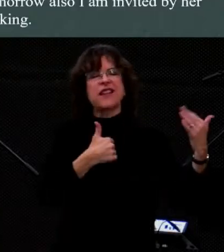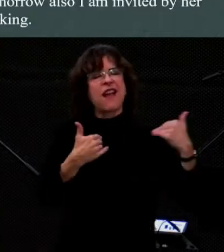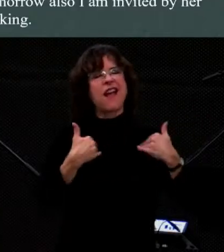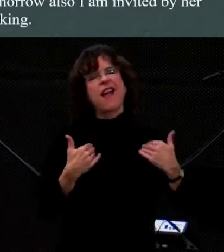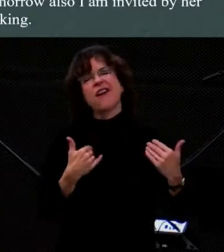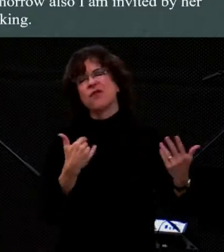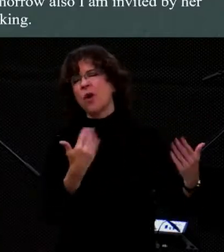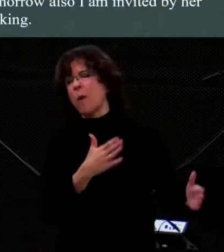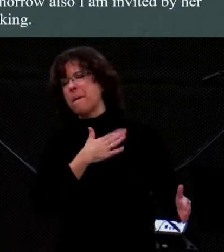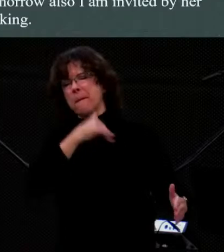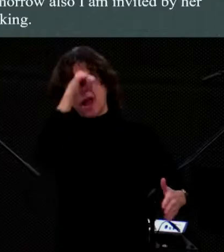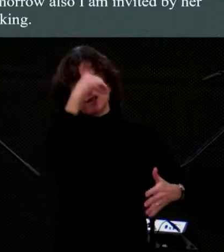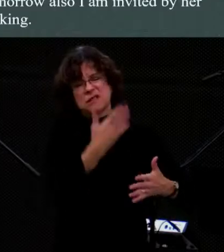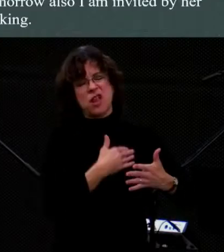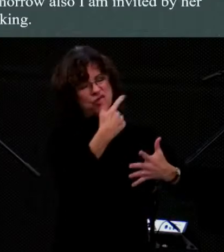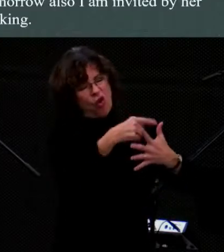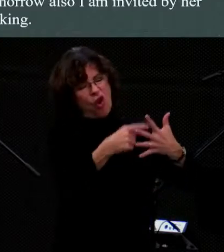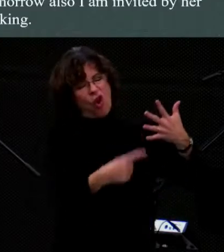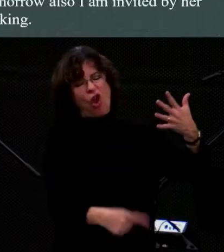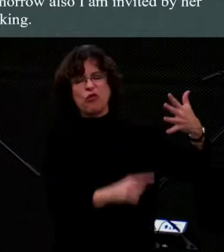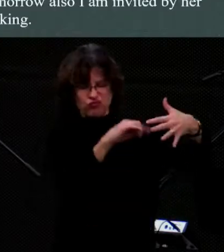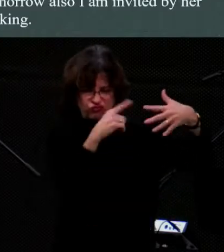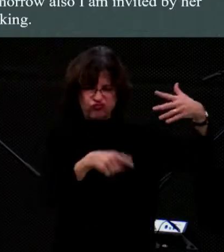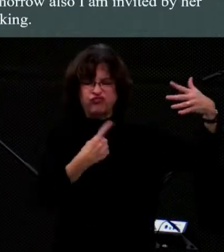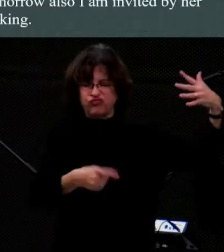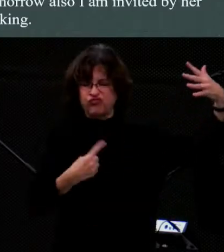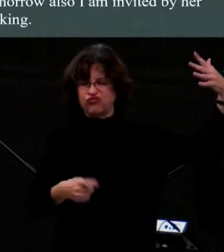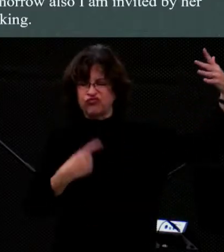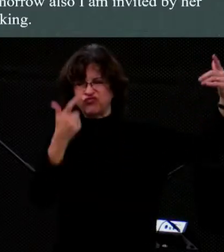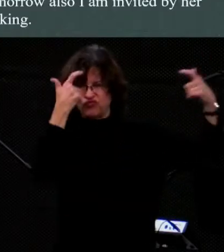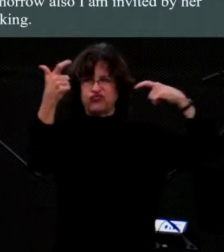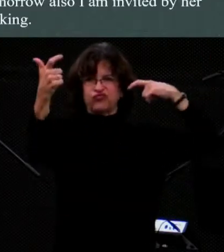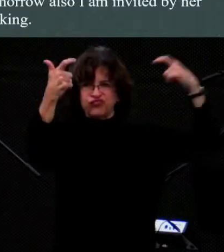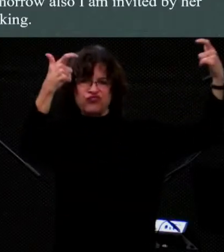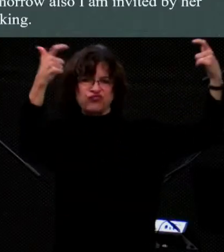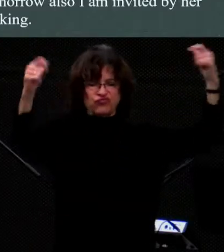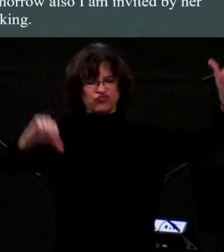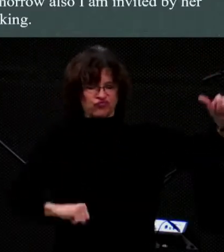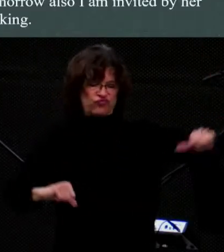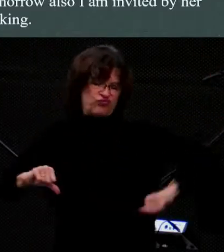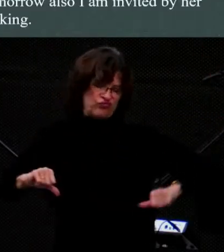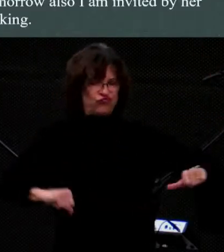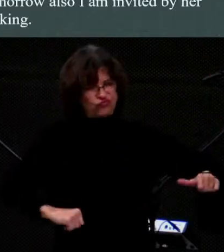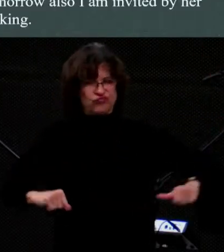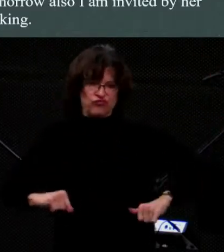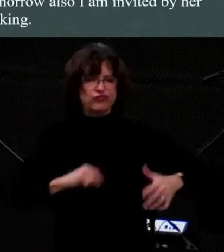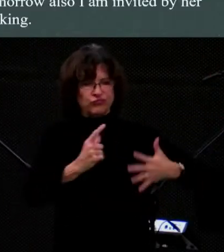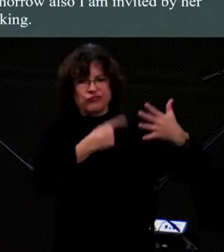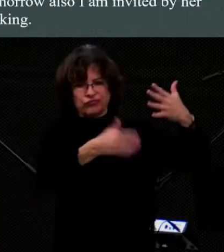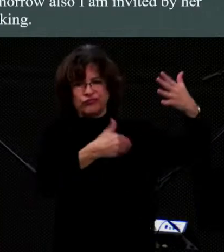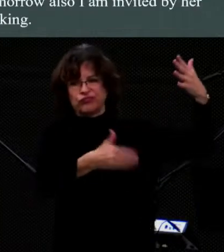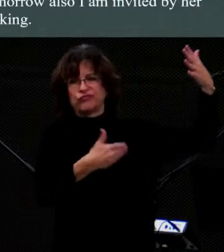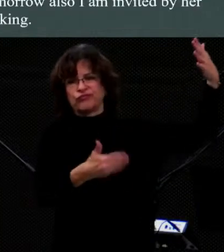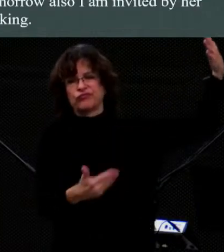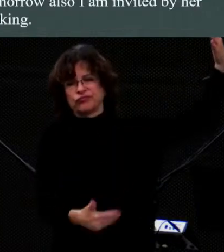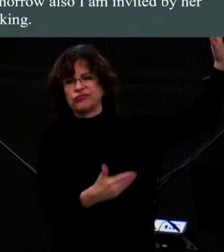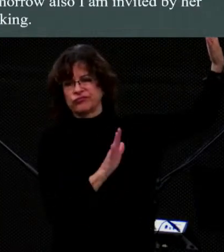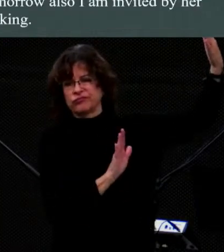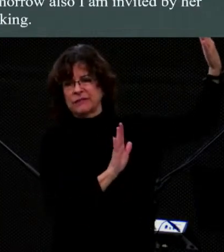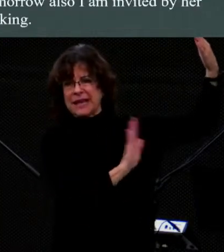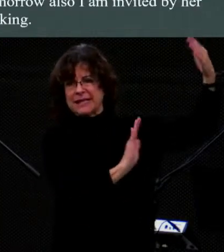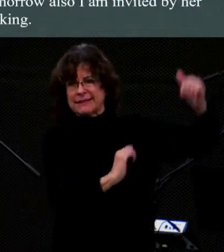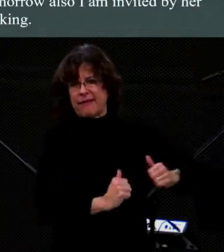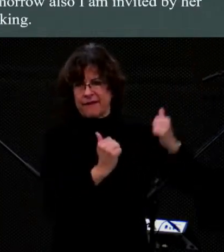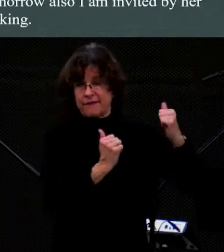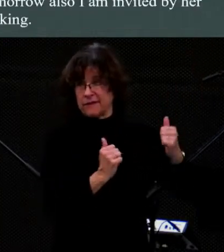sons, all the promotion with which the king had honored him, and how he had advanced him above all of the officials and the servants of the king. That sounds